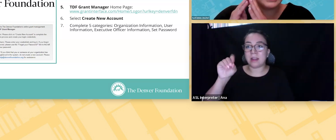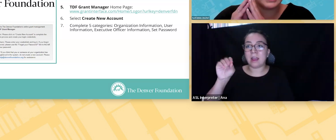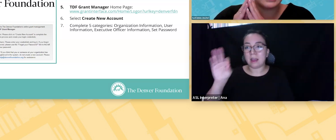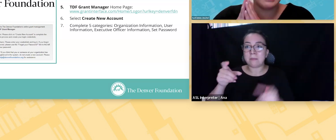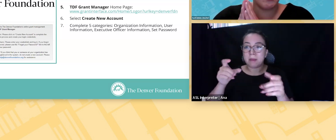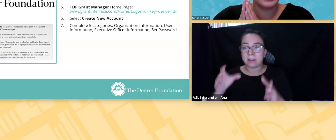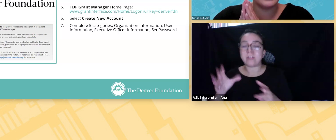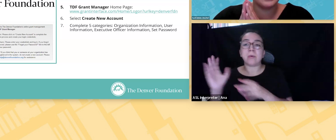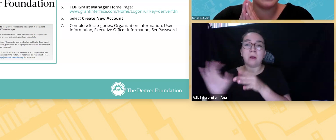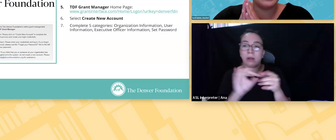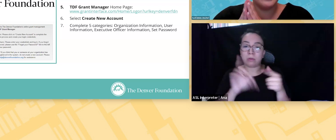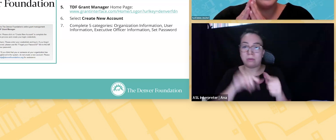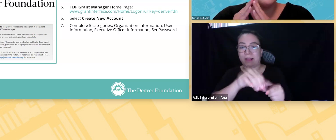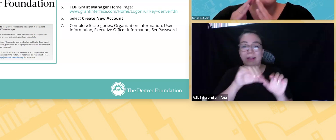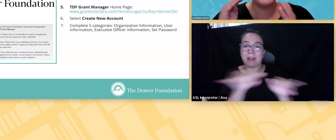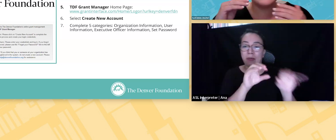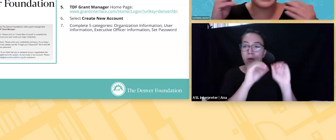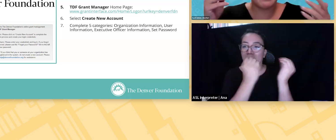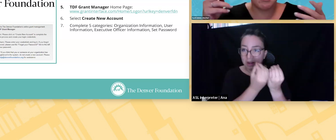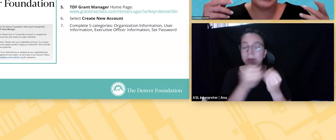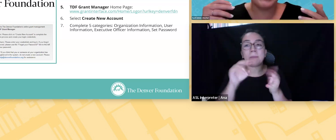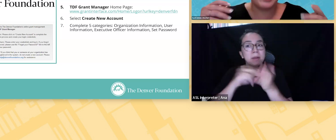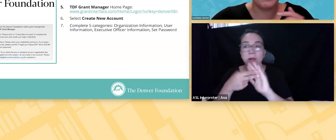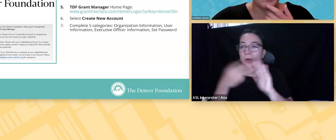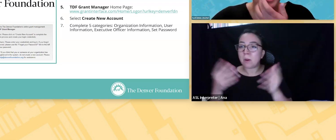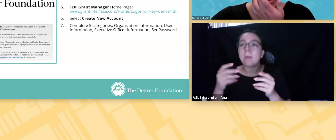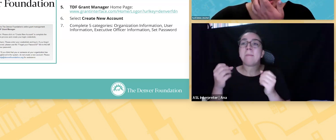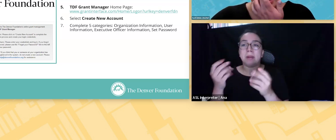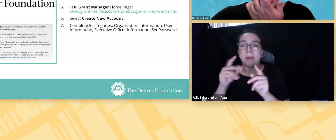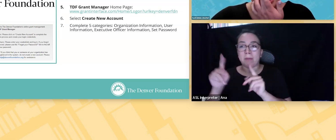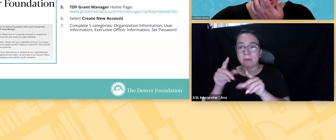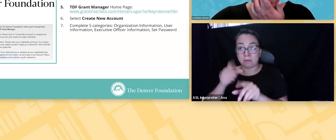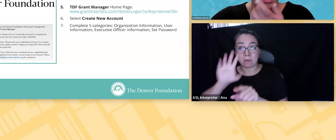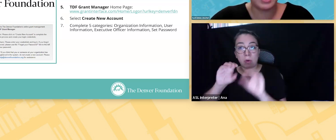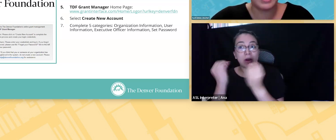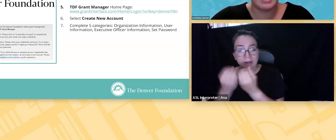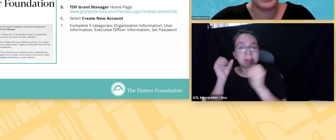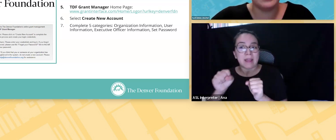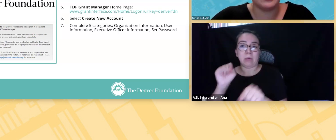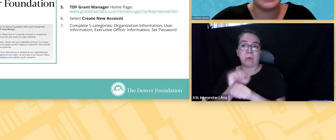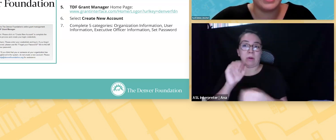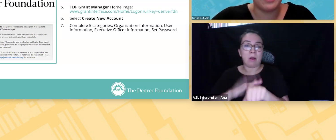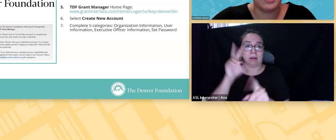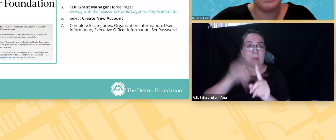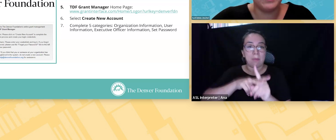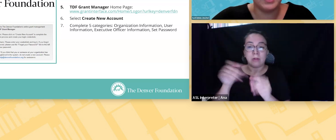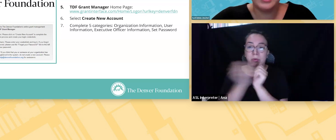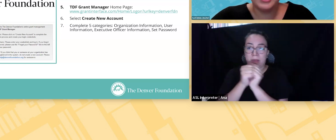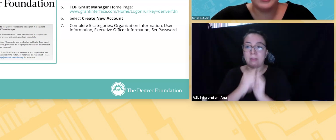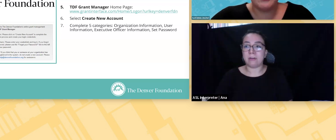be linked to that same organization, which means that multiple people from your organization can work on an application